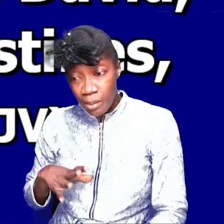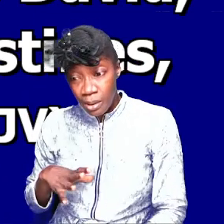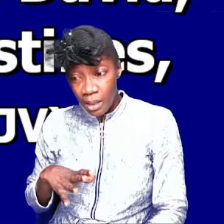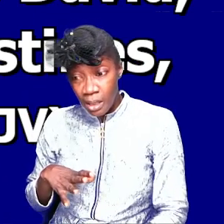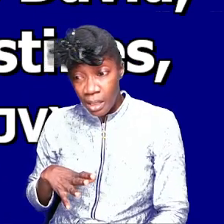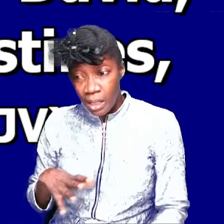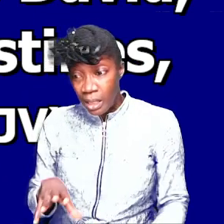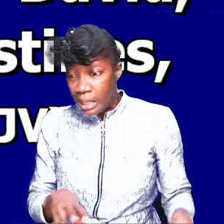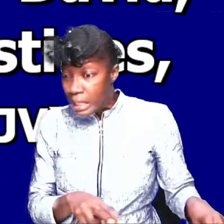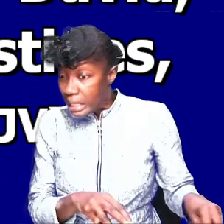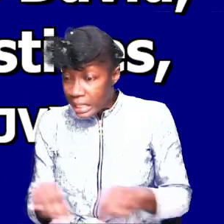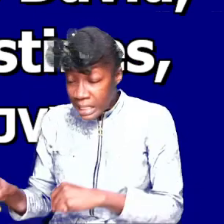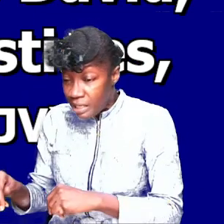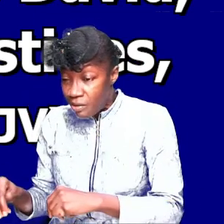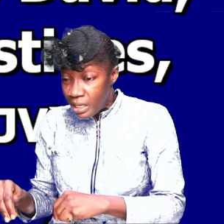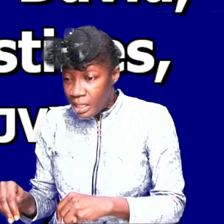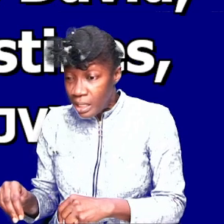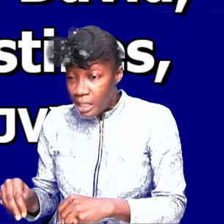and work.